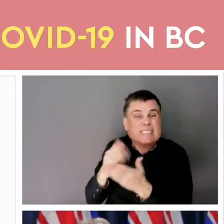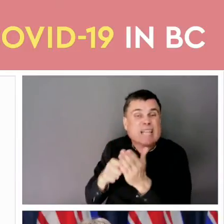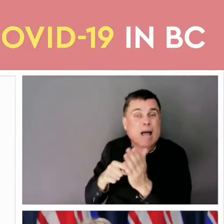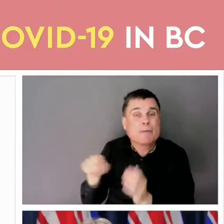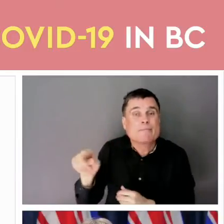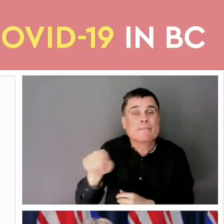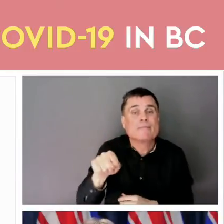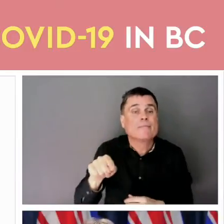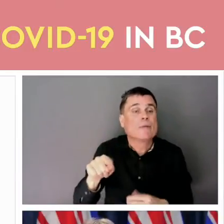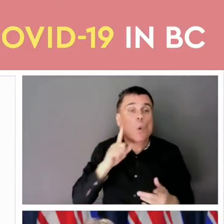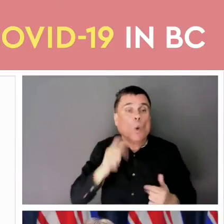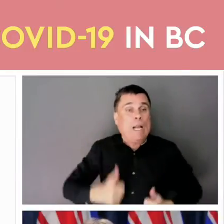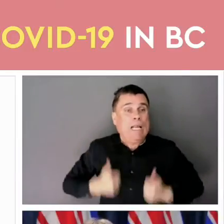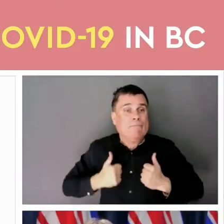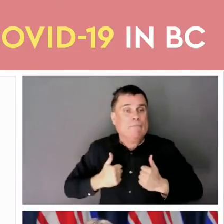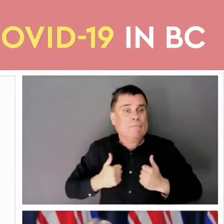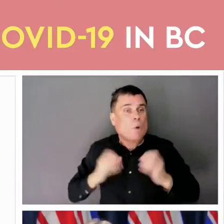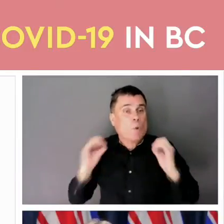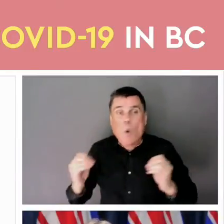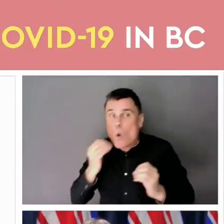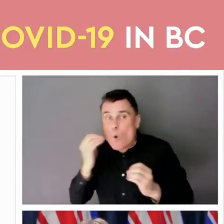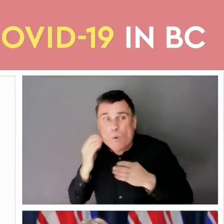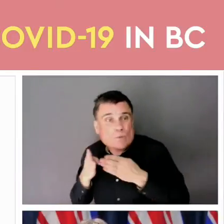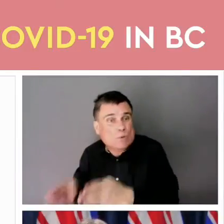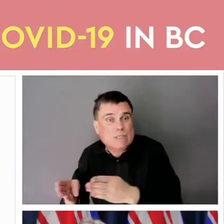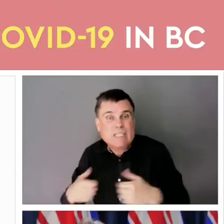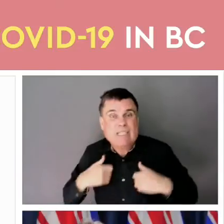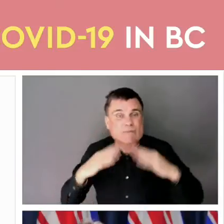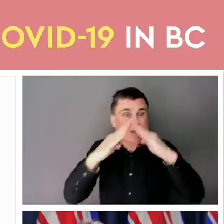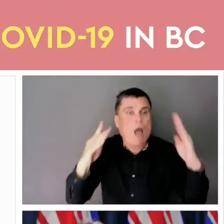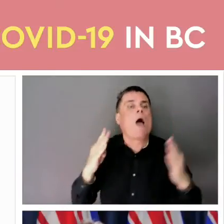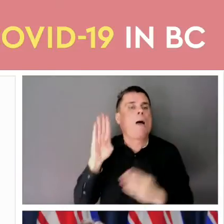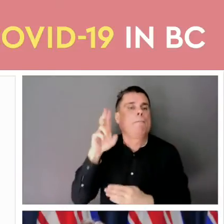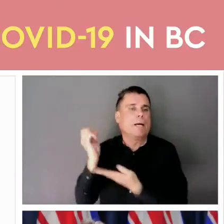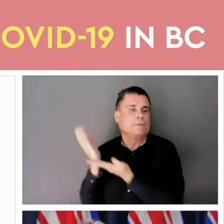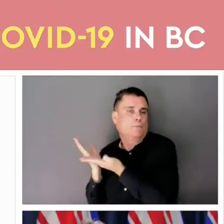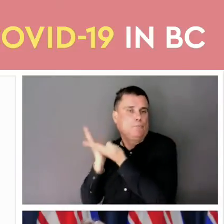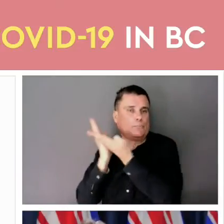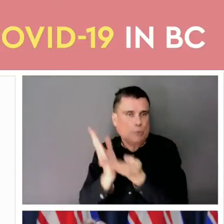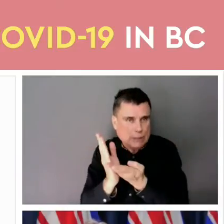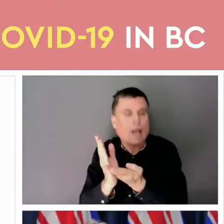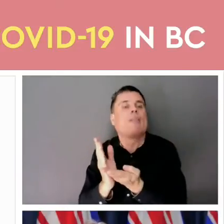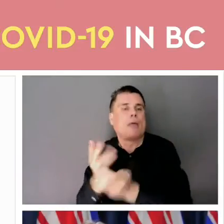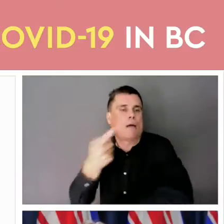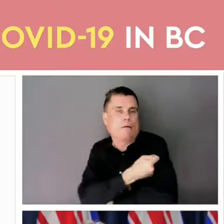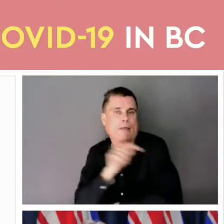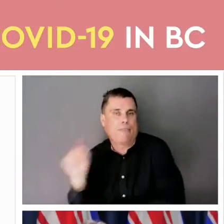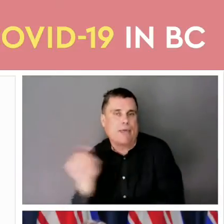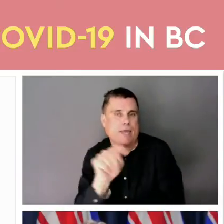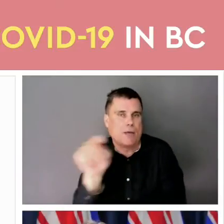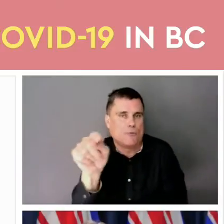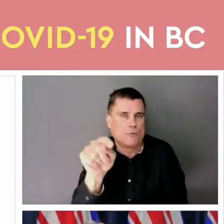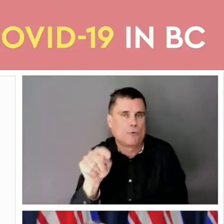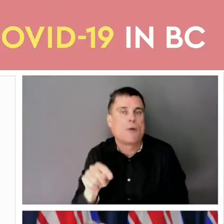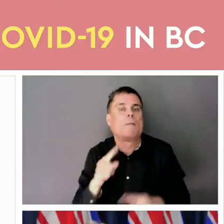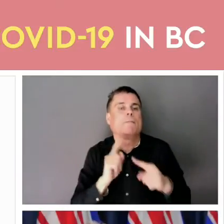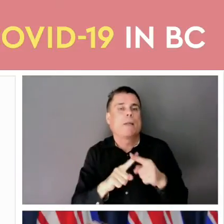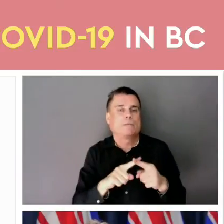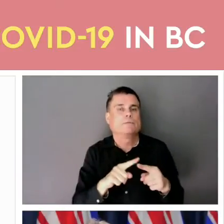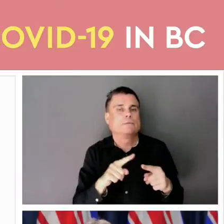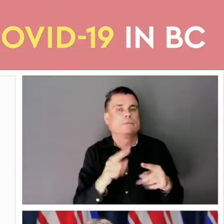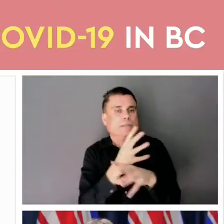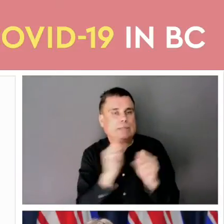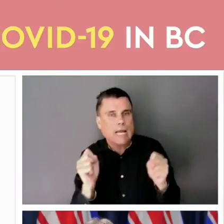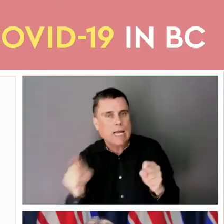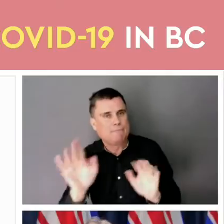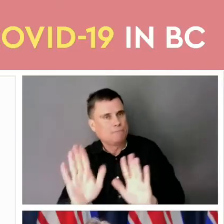east side to actually vaccinate people close to where they're gathered and make it safe and familiar for them, and